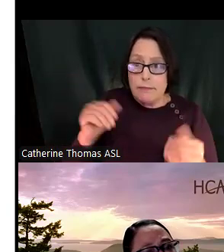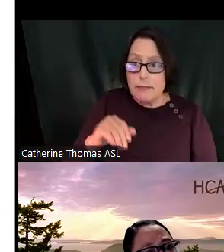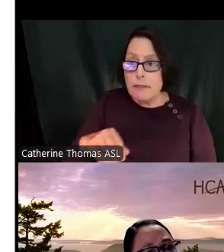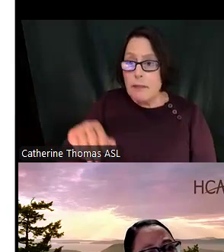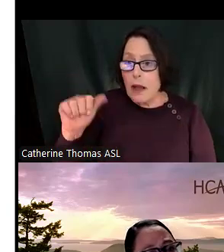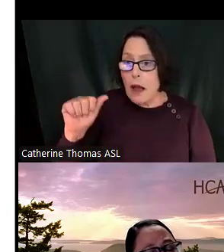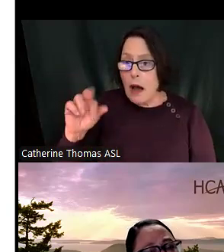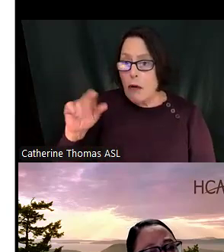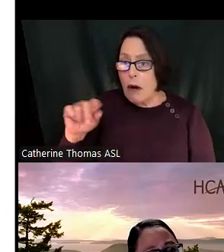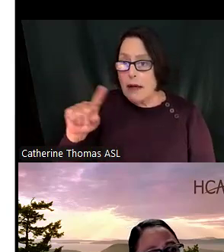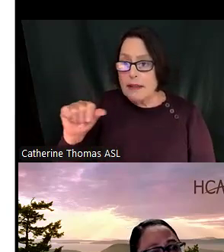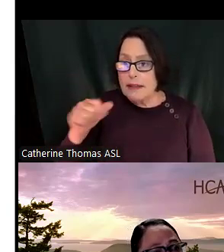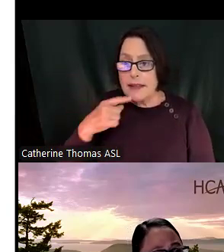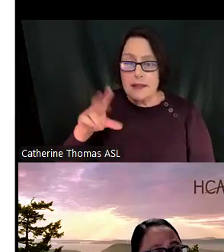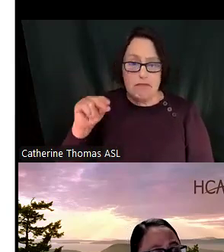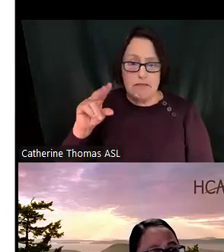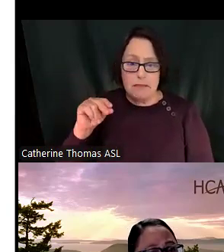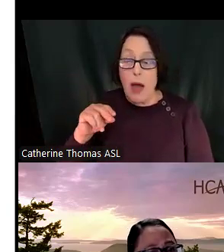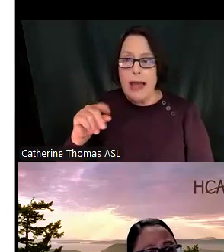Yeah, just that